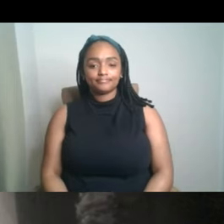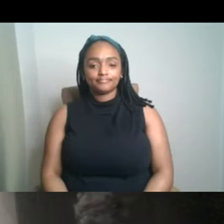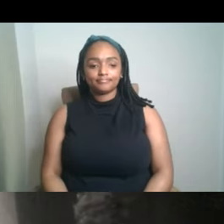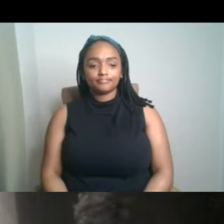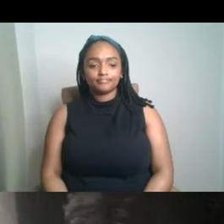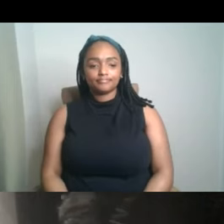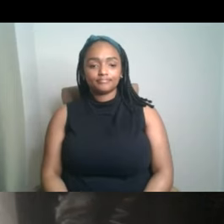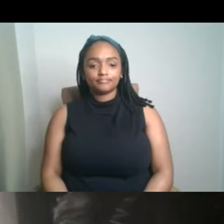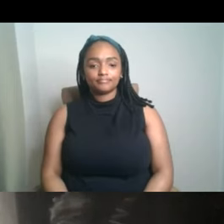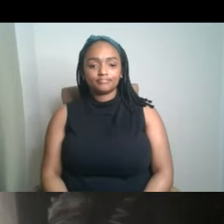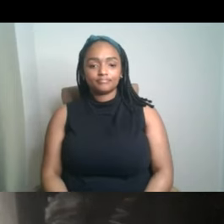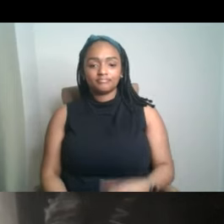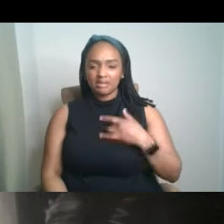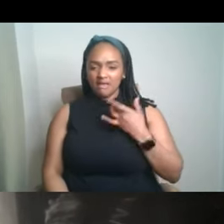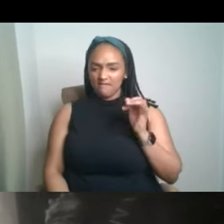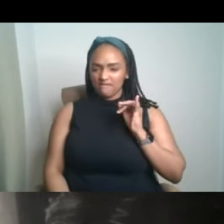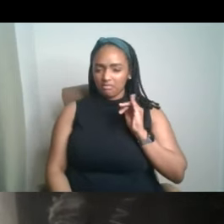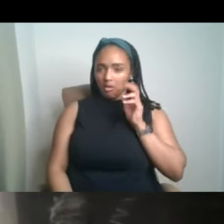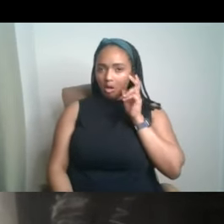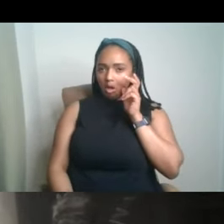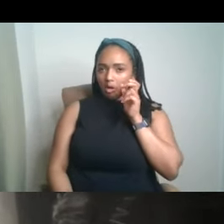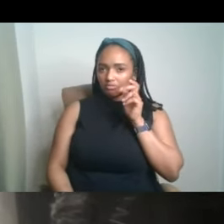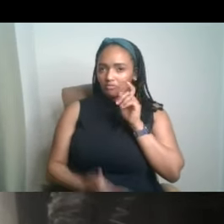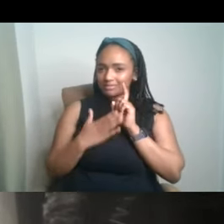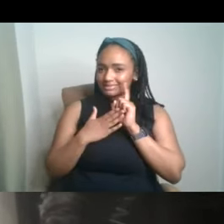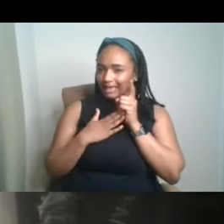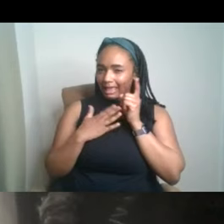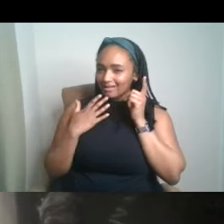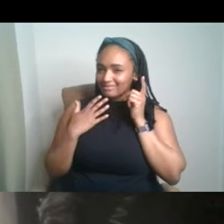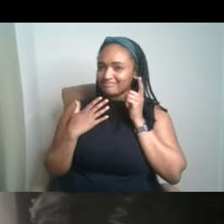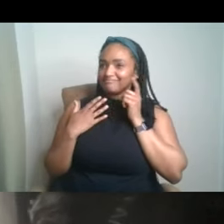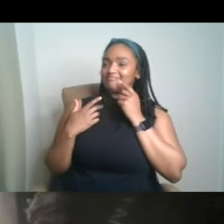I feel like we heard you for a second. Right.